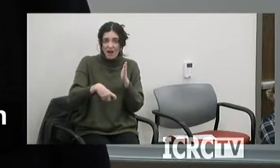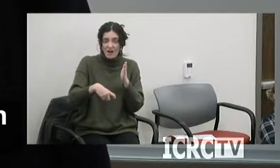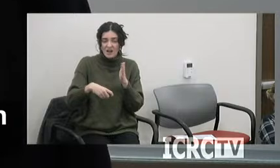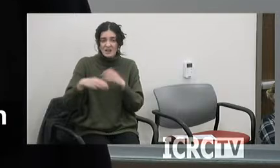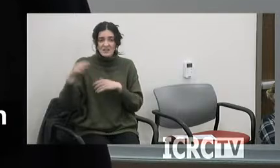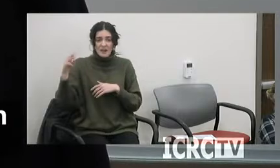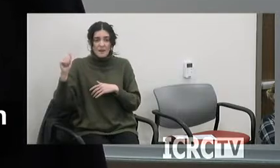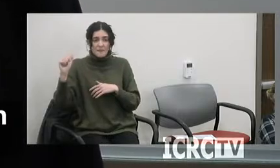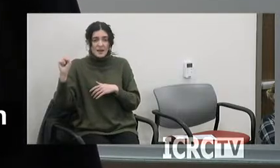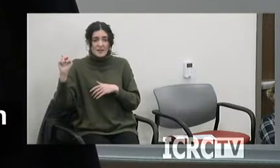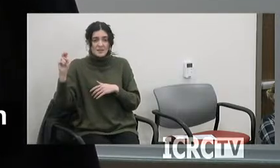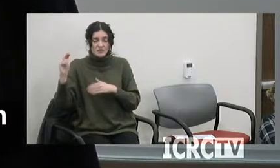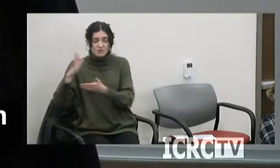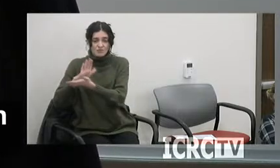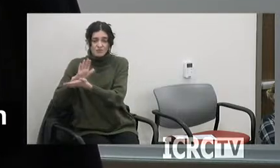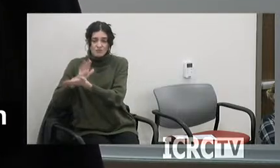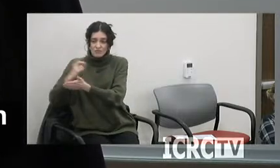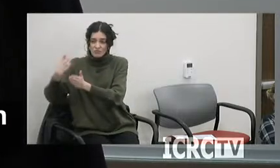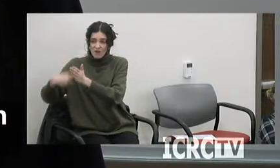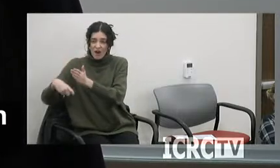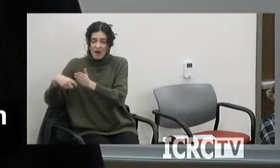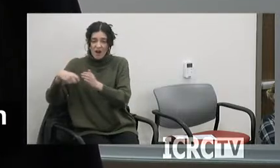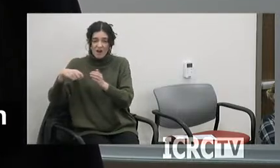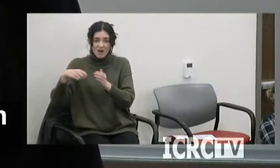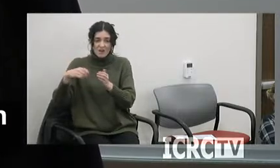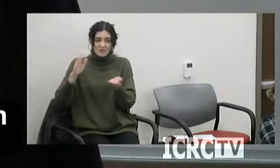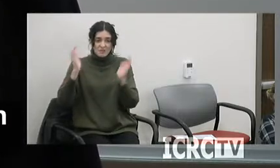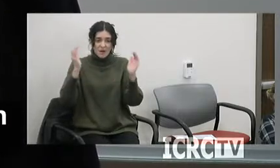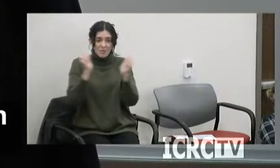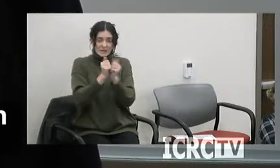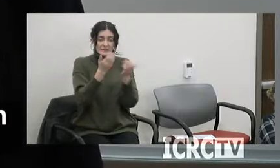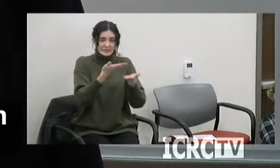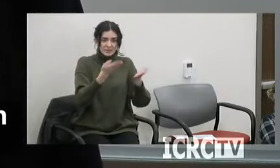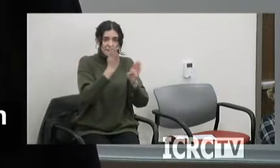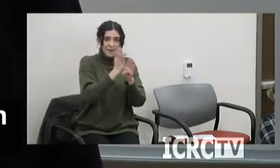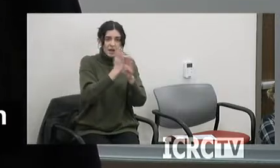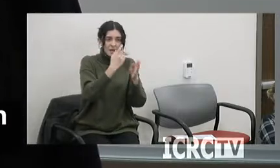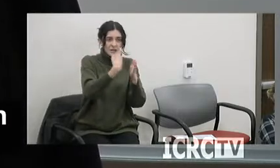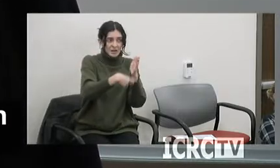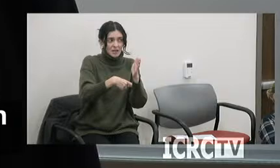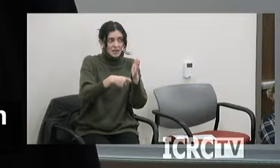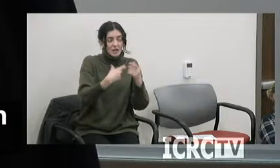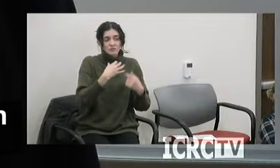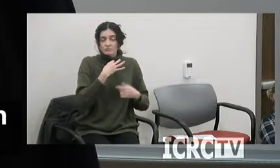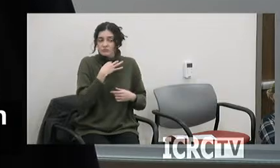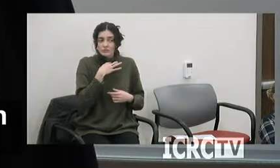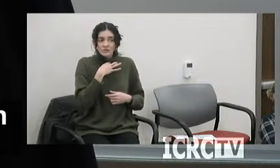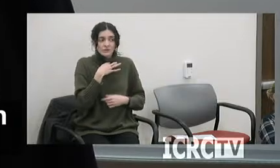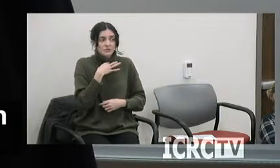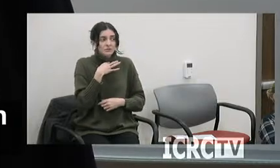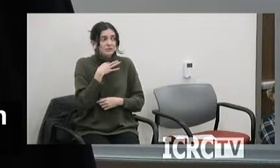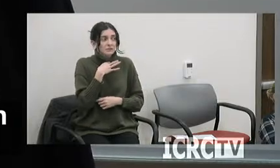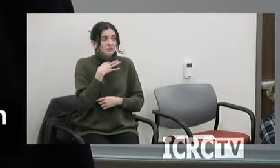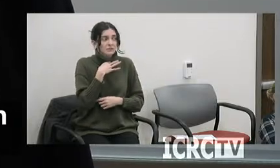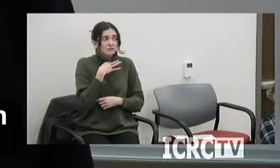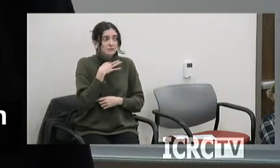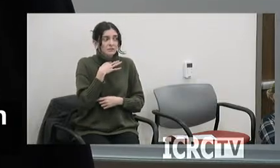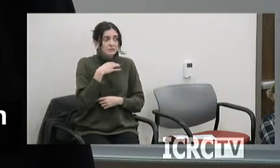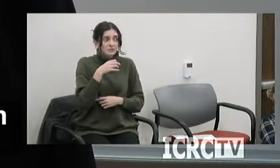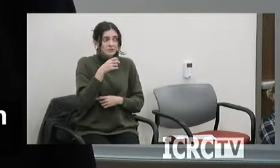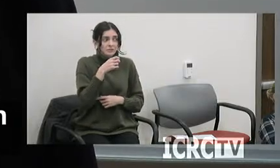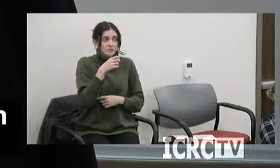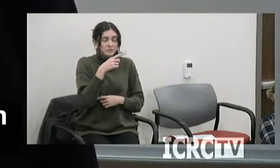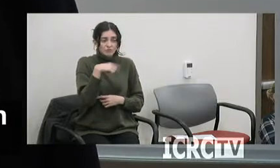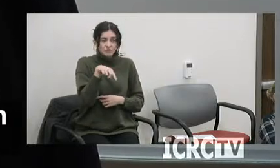current cost here. I was kind of interested if you all might be able to speak on what you found out